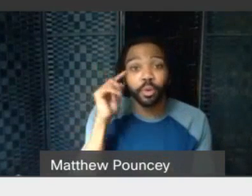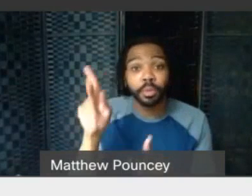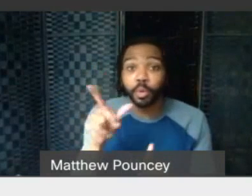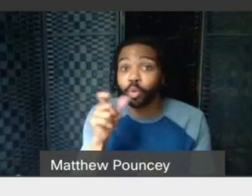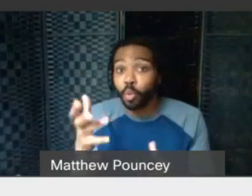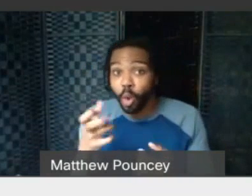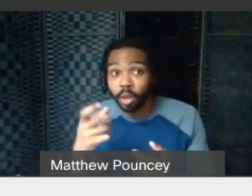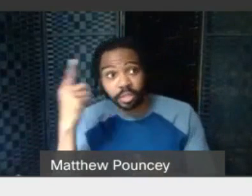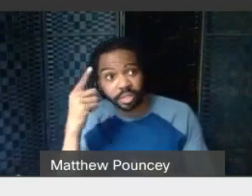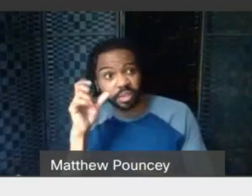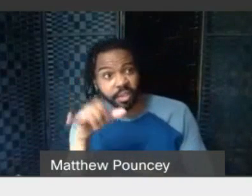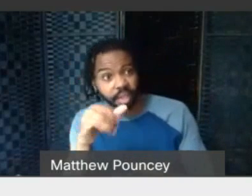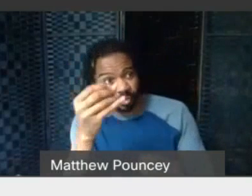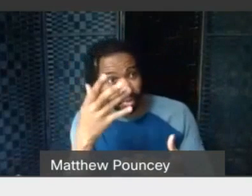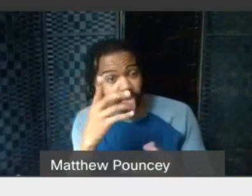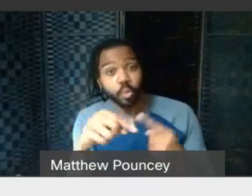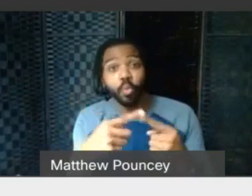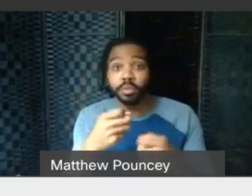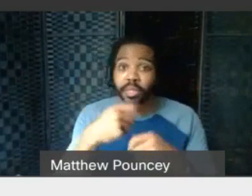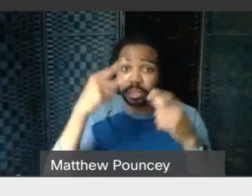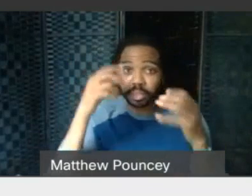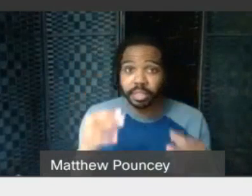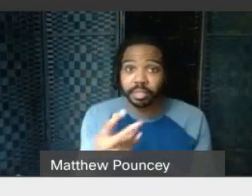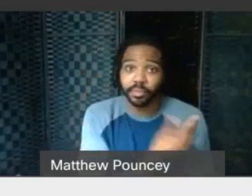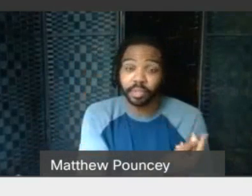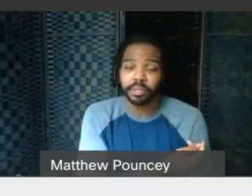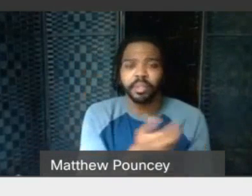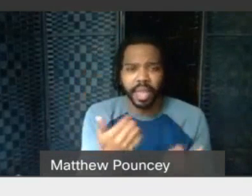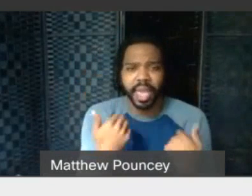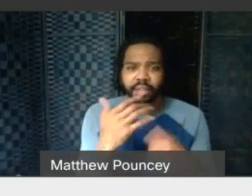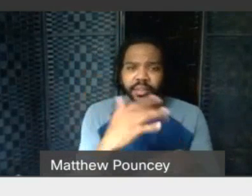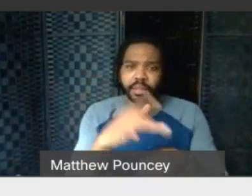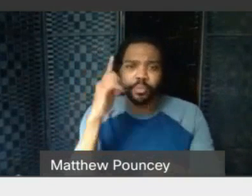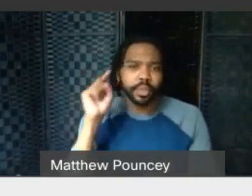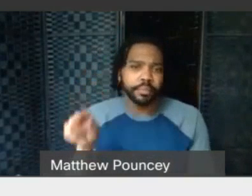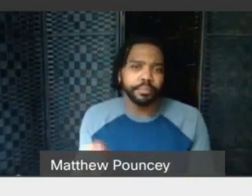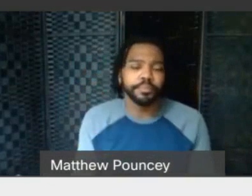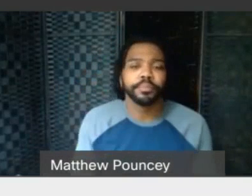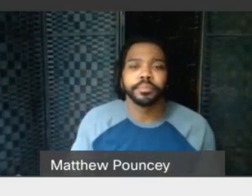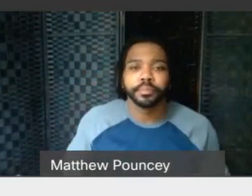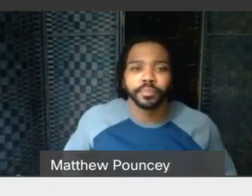consider that in making their decision, that they have that information available to them.